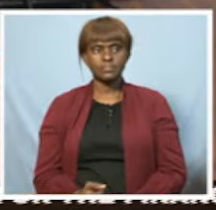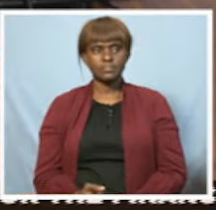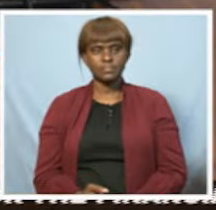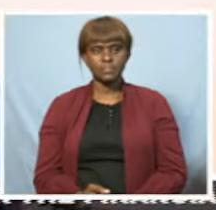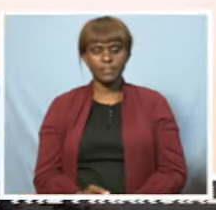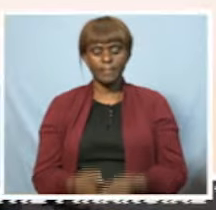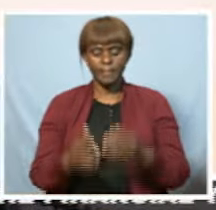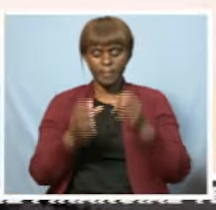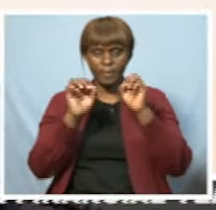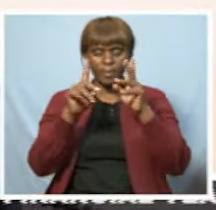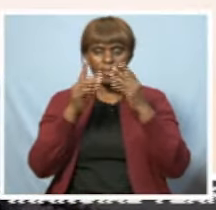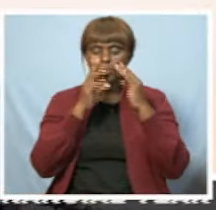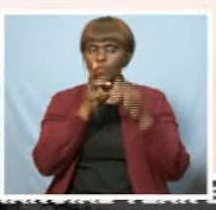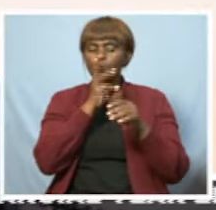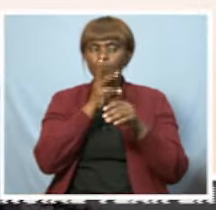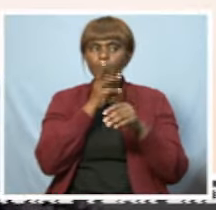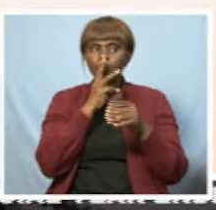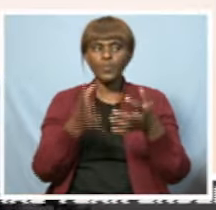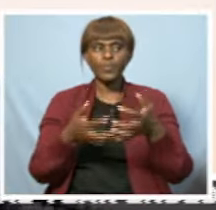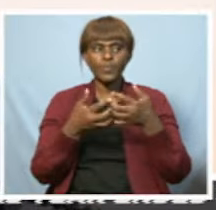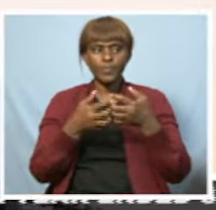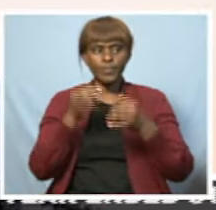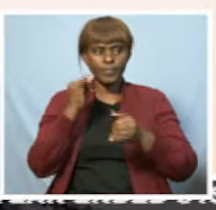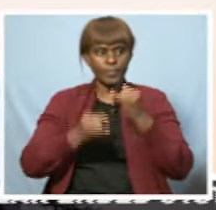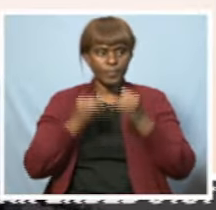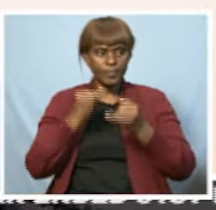Okay, water engineer, you can maybe exhaust that part.